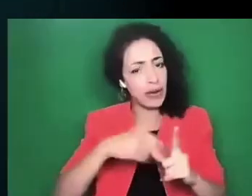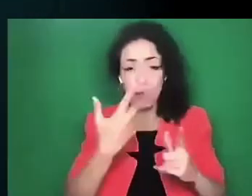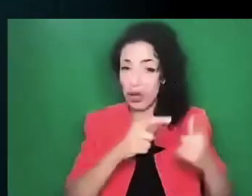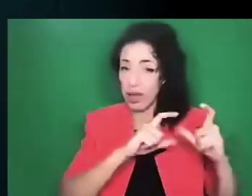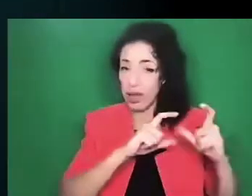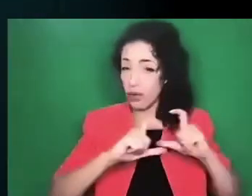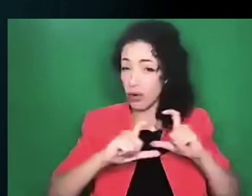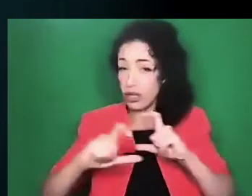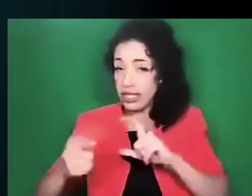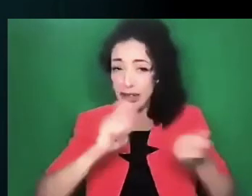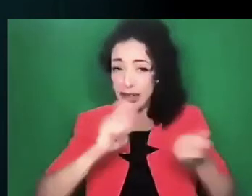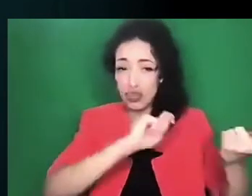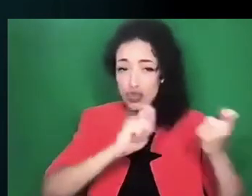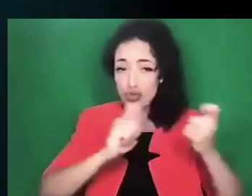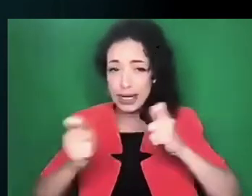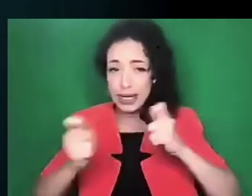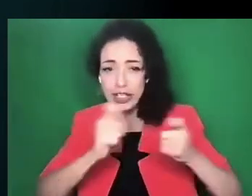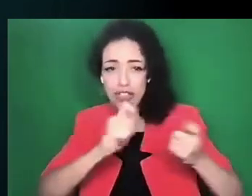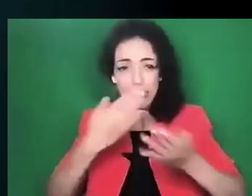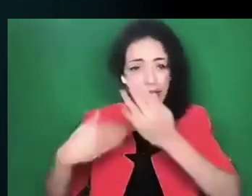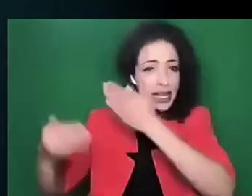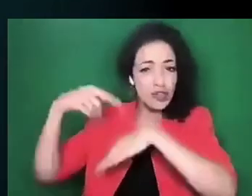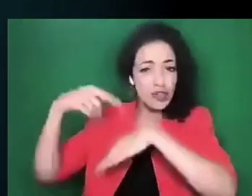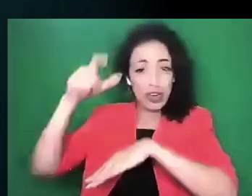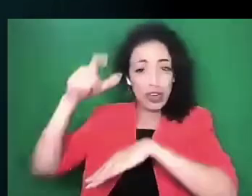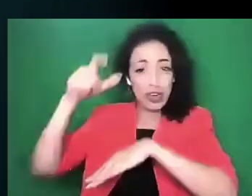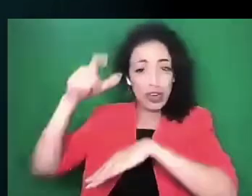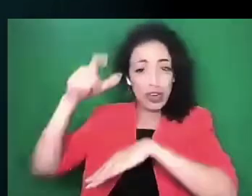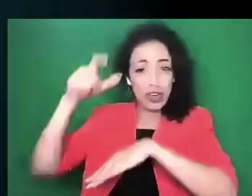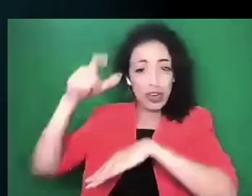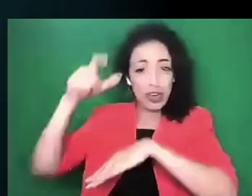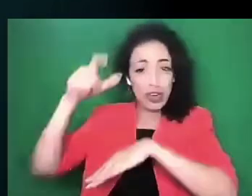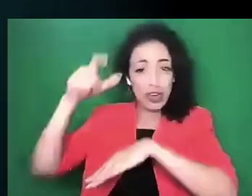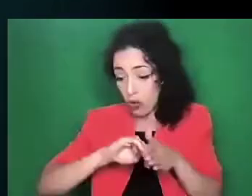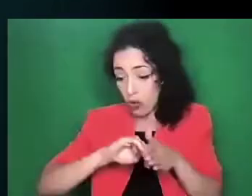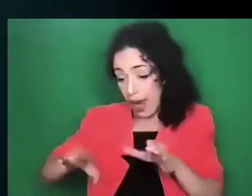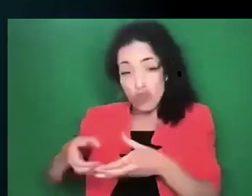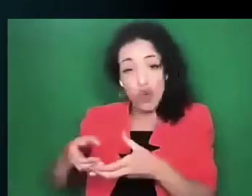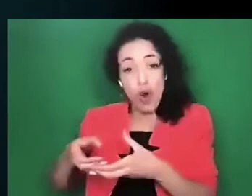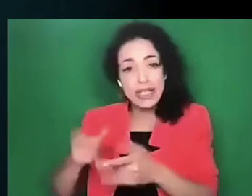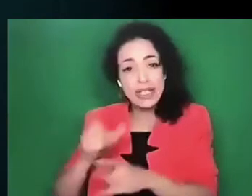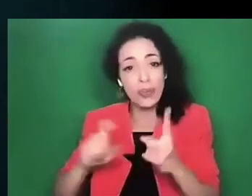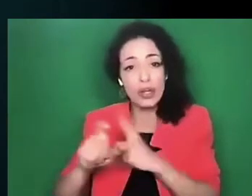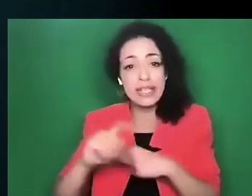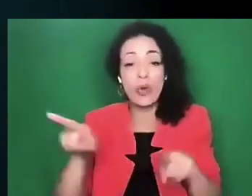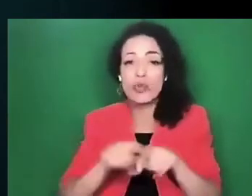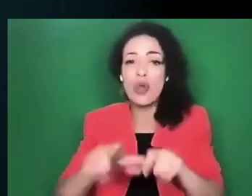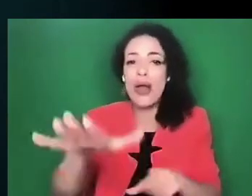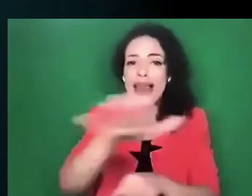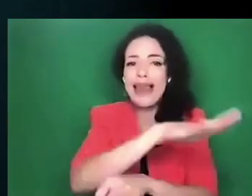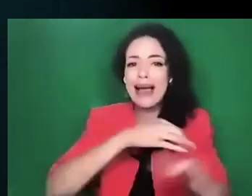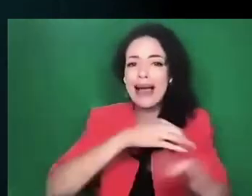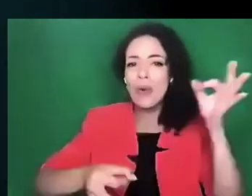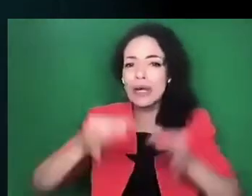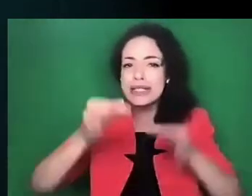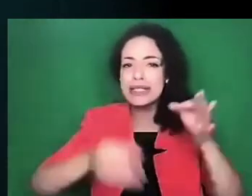minority communities. And land politics, specifically 19th century onwards. One